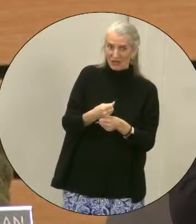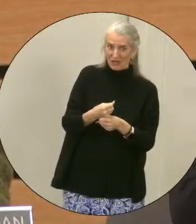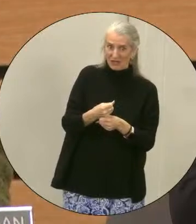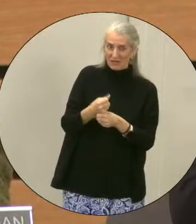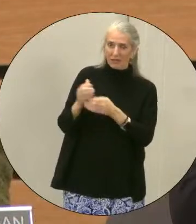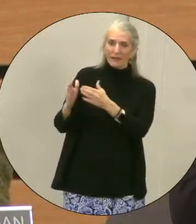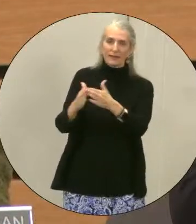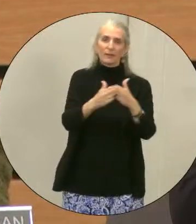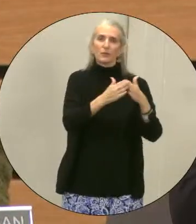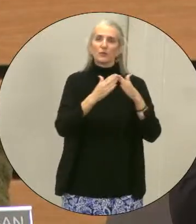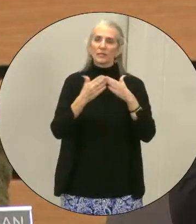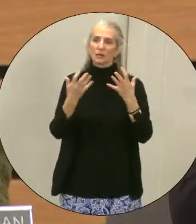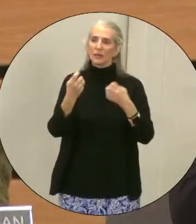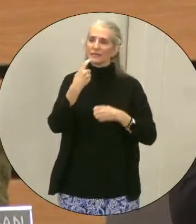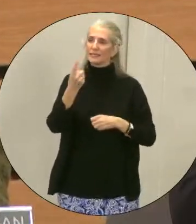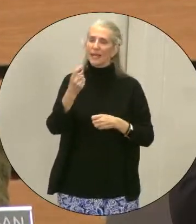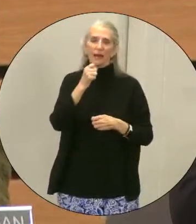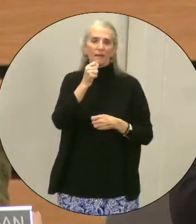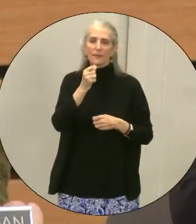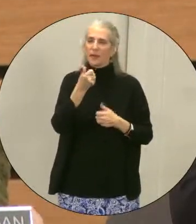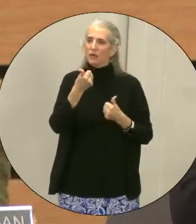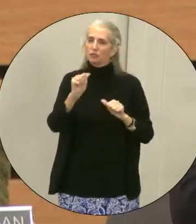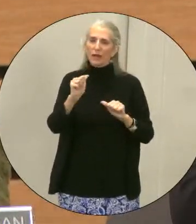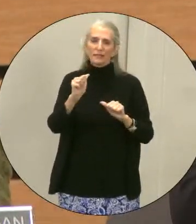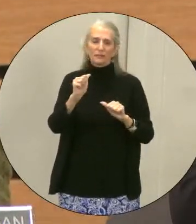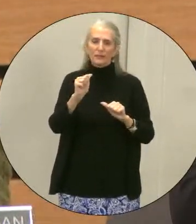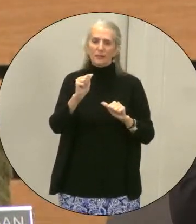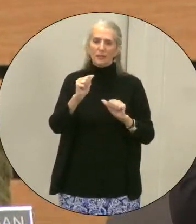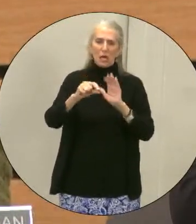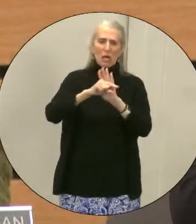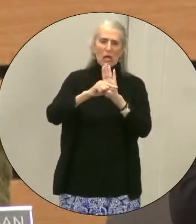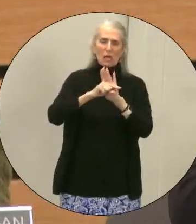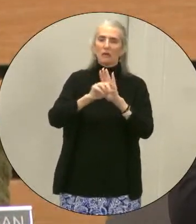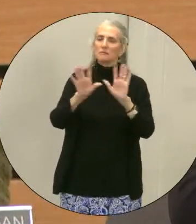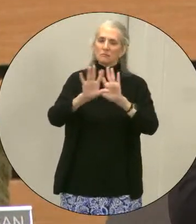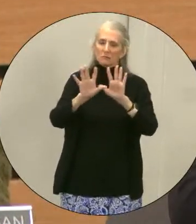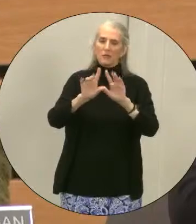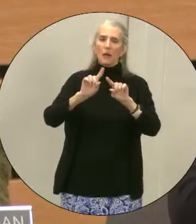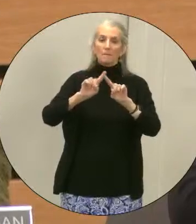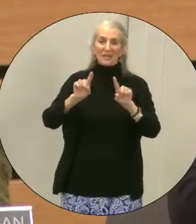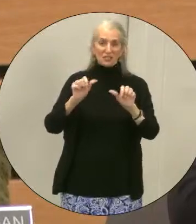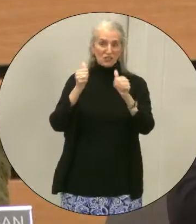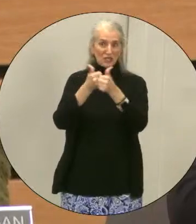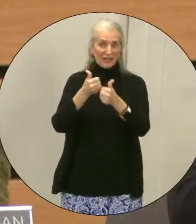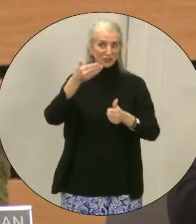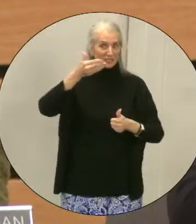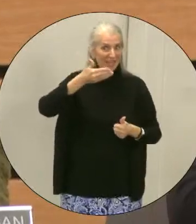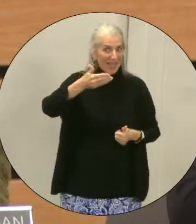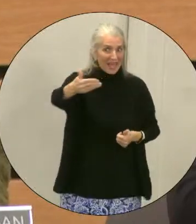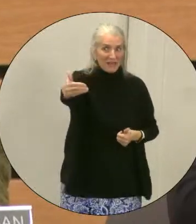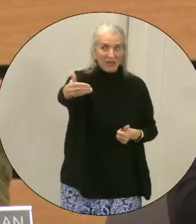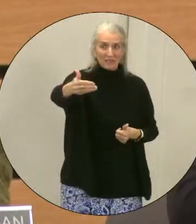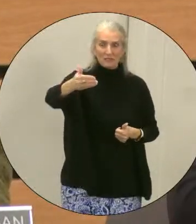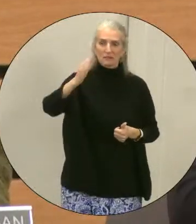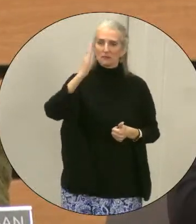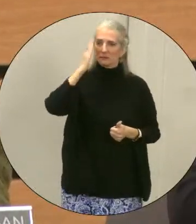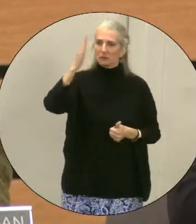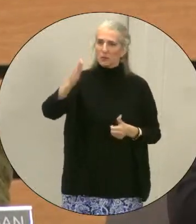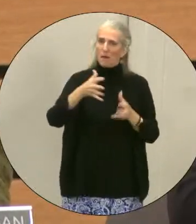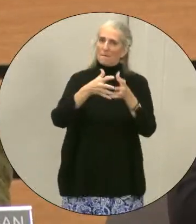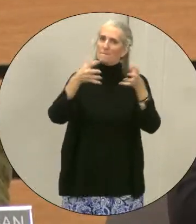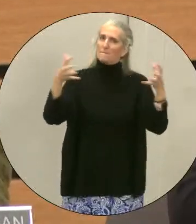community, I want to just say, I'm not trying to be a naysayer, but the challenges that are going to be ahead of us are going to be much,